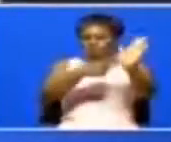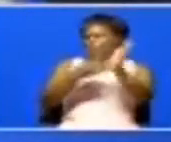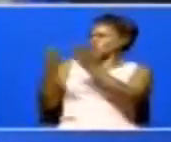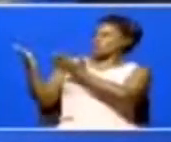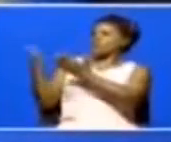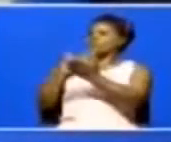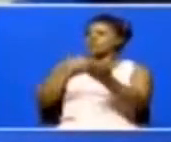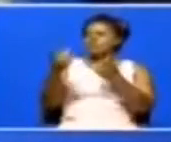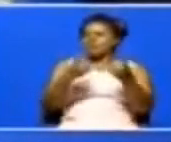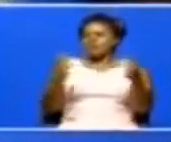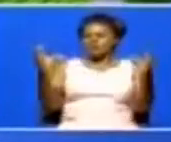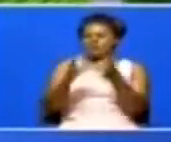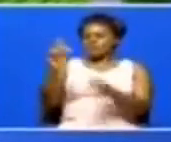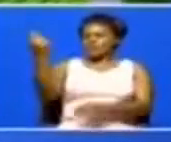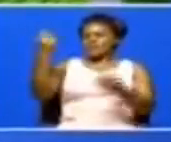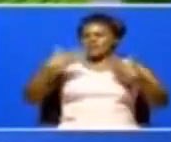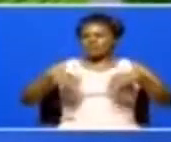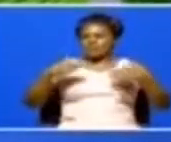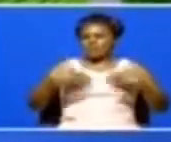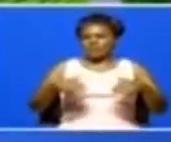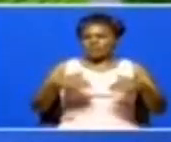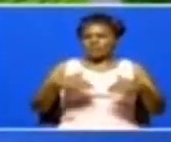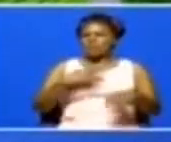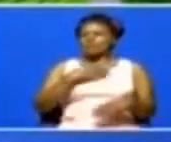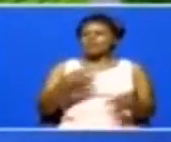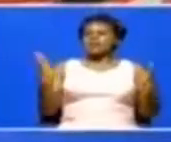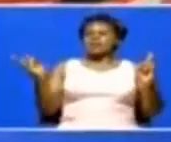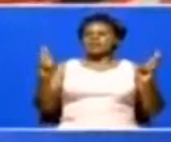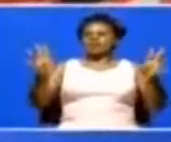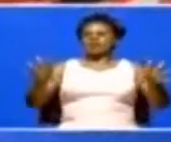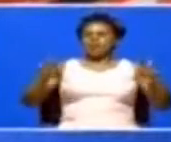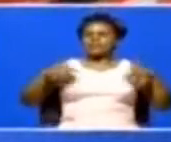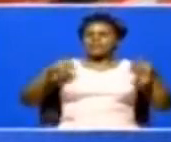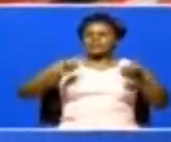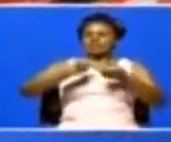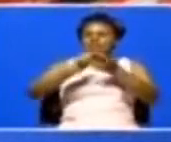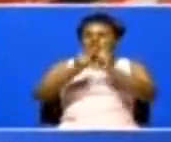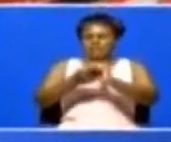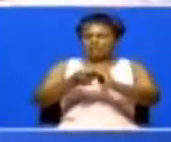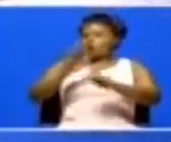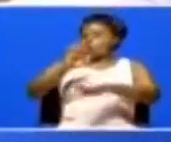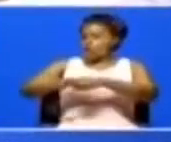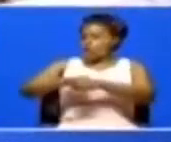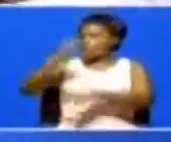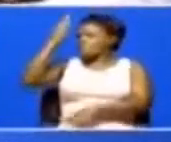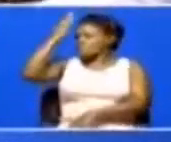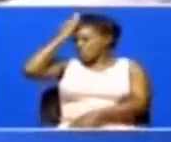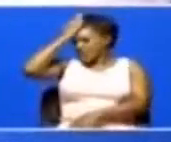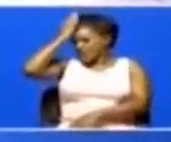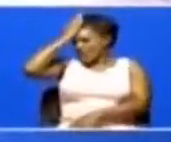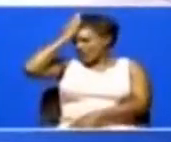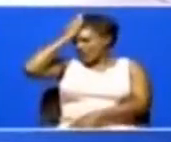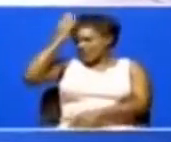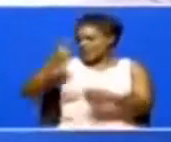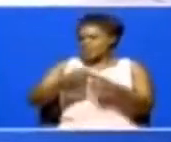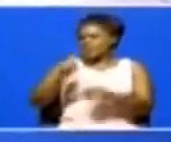to attract a group of Kenyans who will be willing and ready to embrace the change come Monday. But